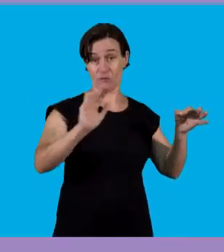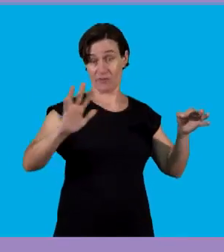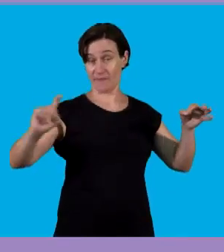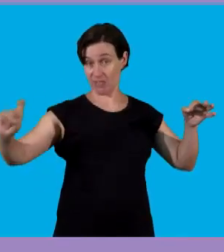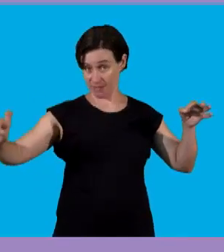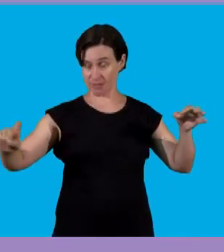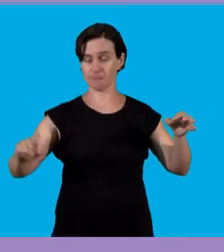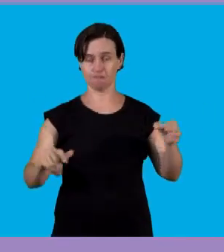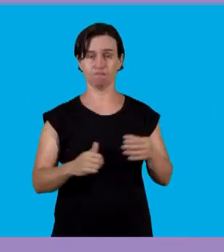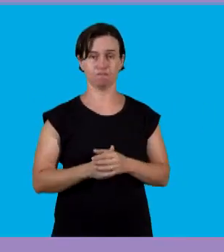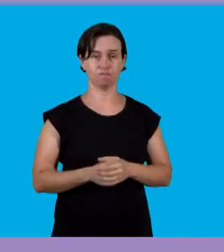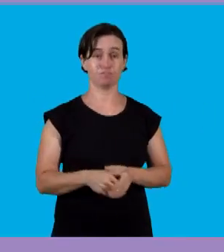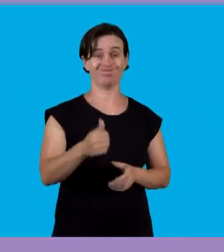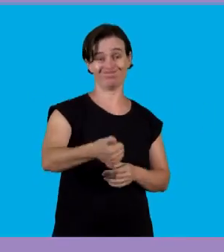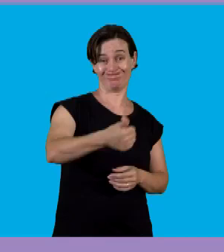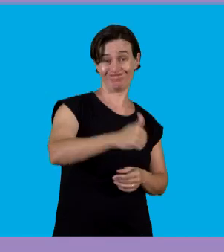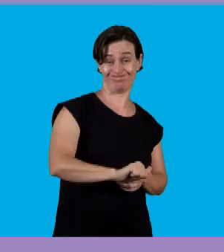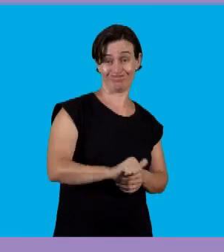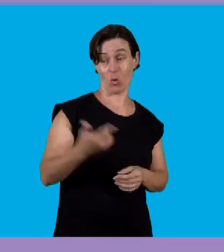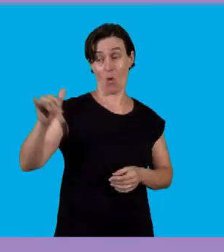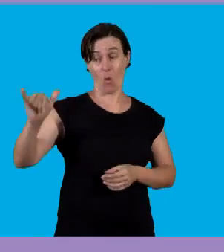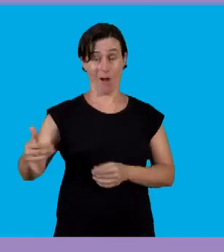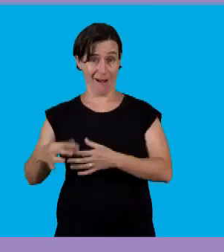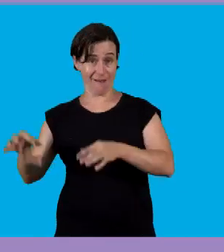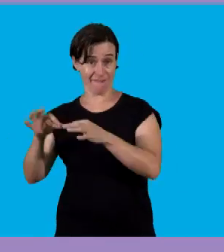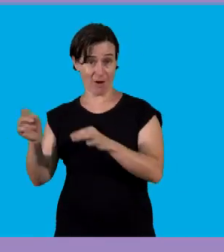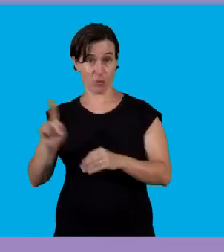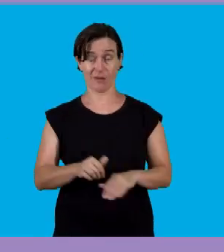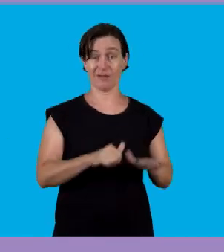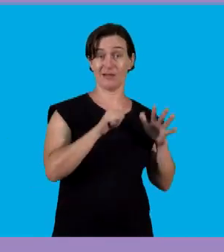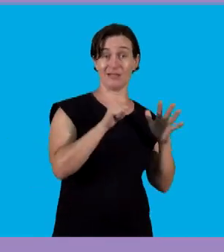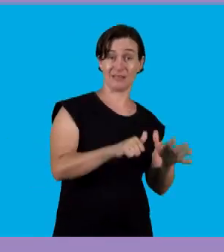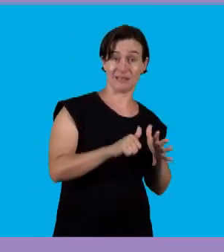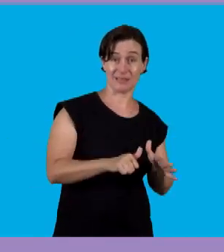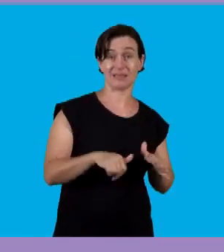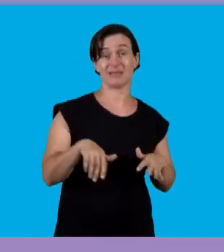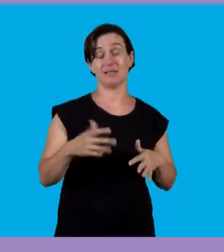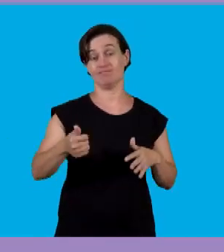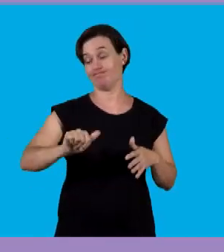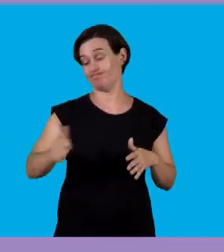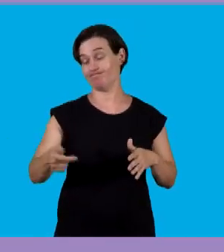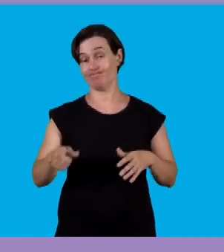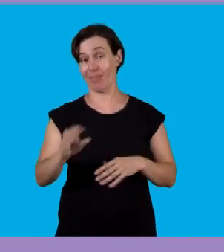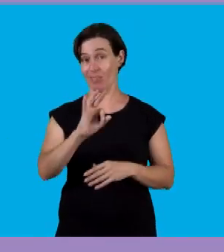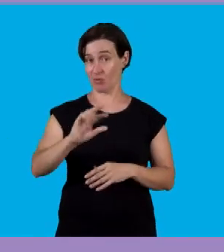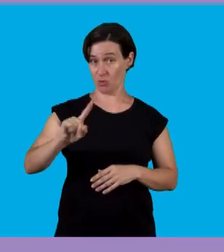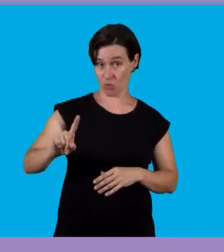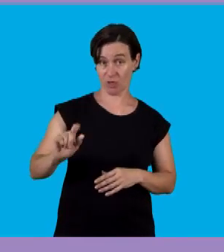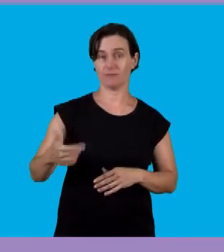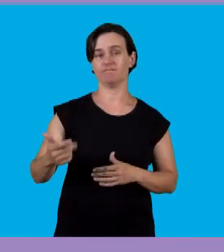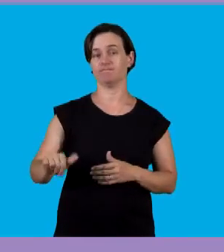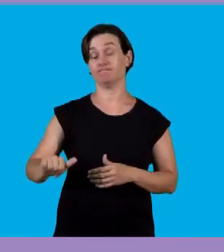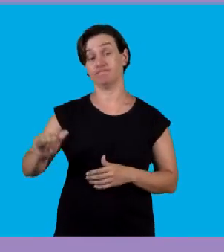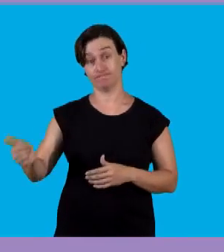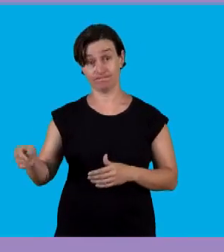x, we can see that the output values were a 16 for the input value of 2, a 31 for